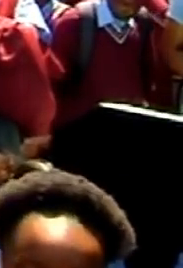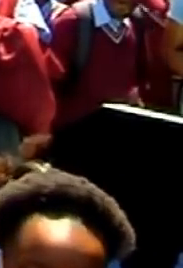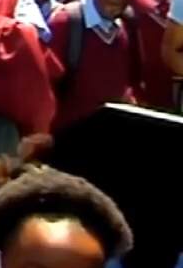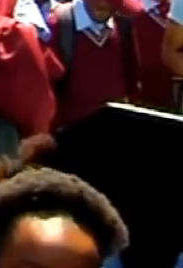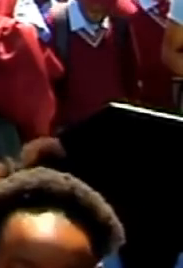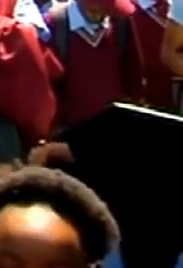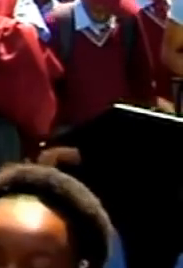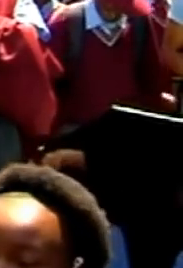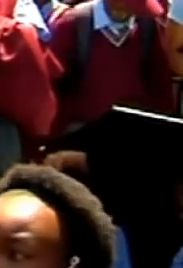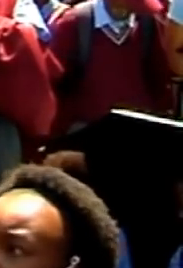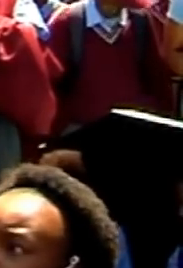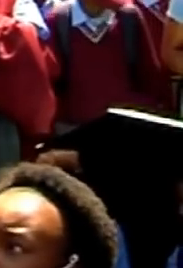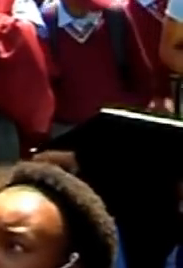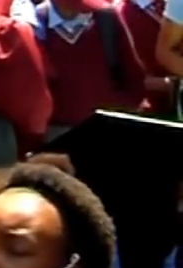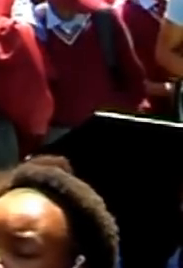And